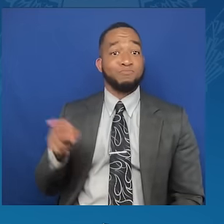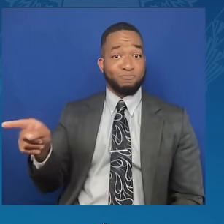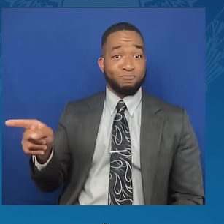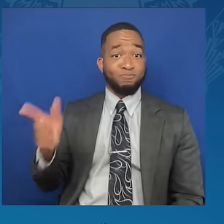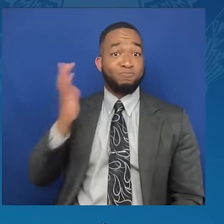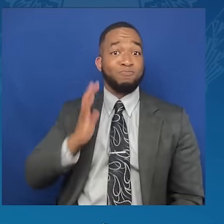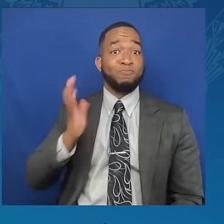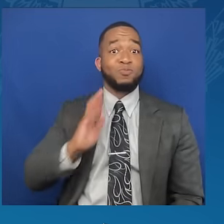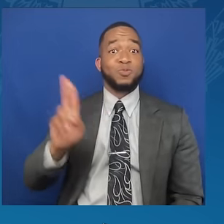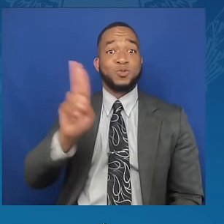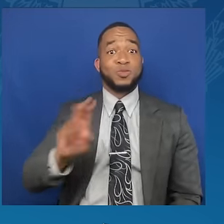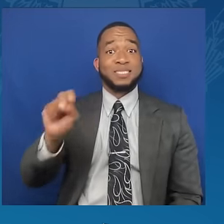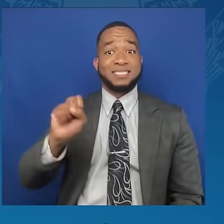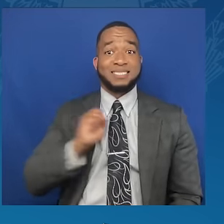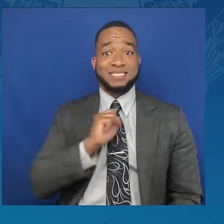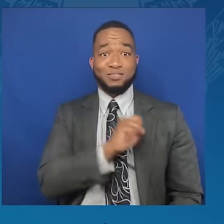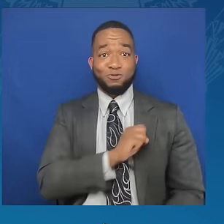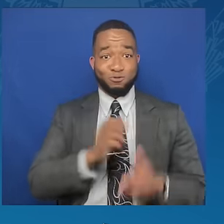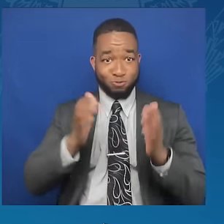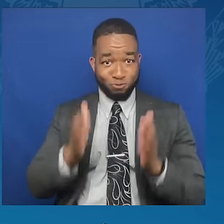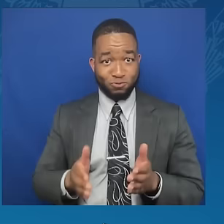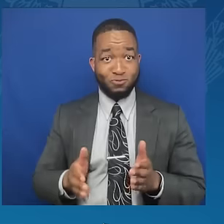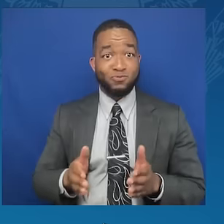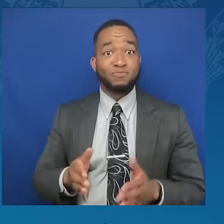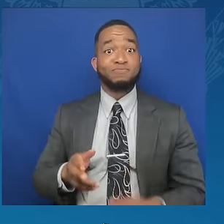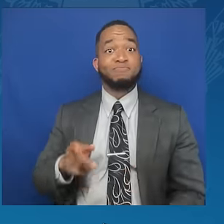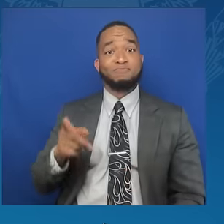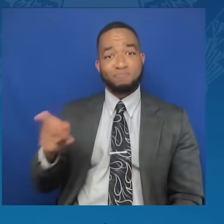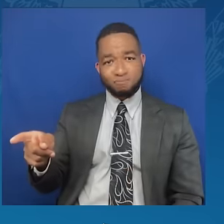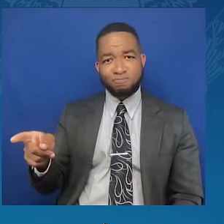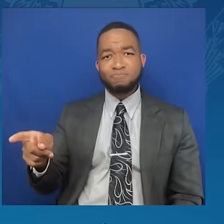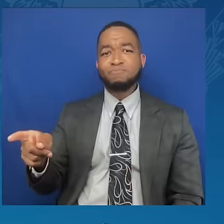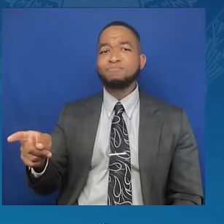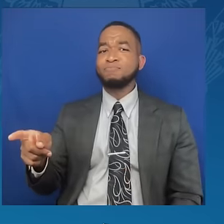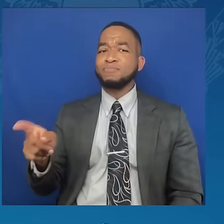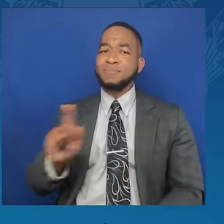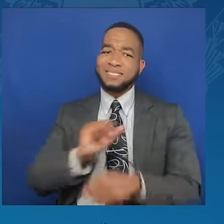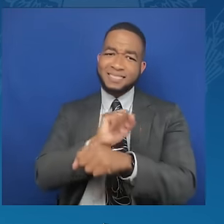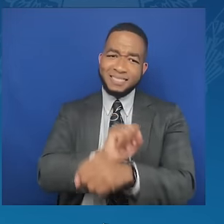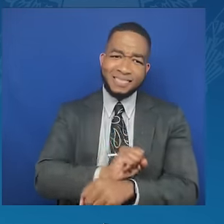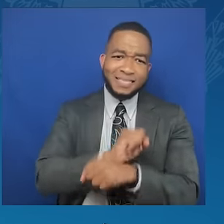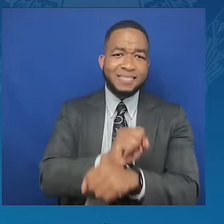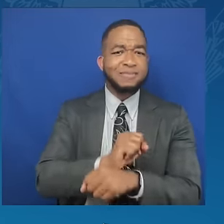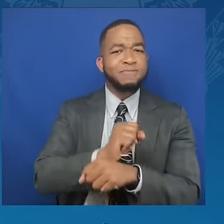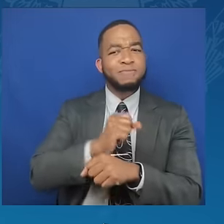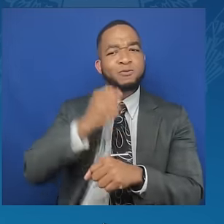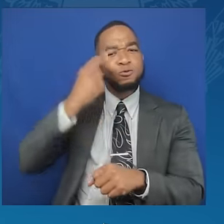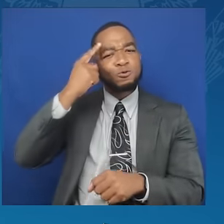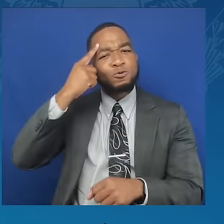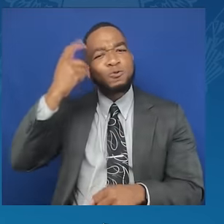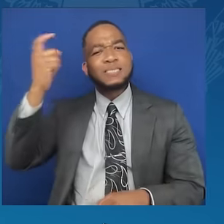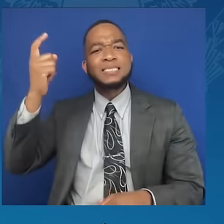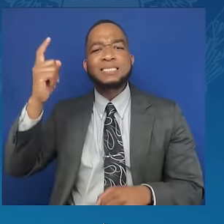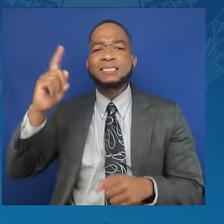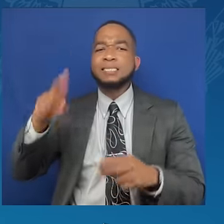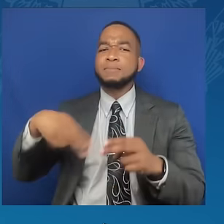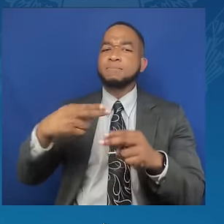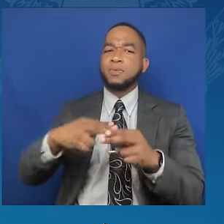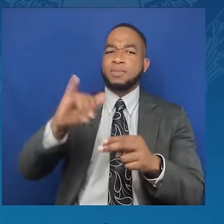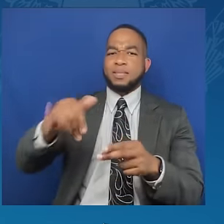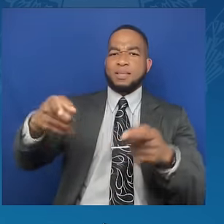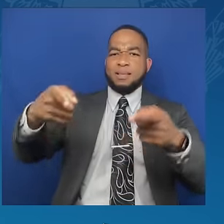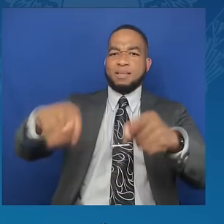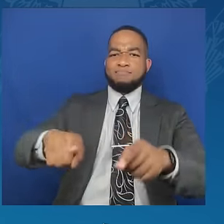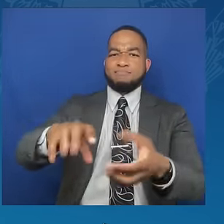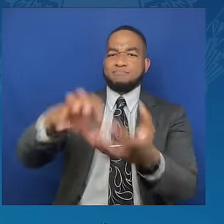the slave. And she has served as a model for young women like me to let us know we